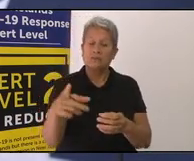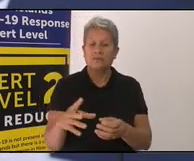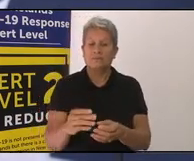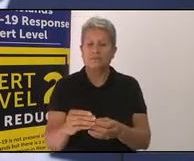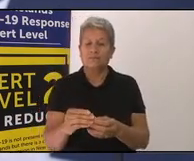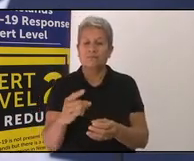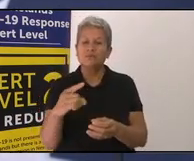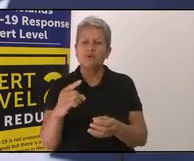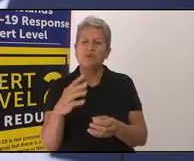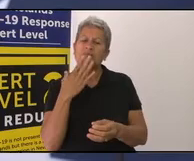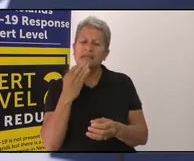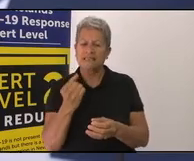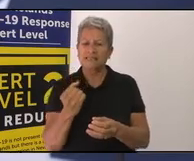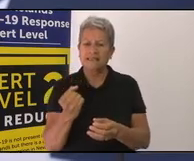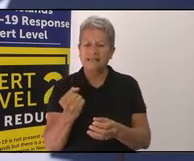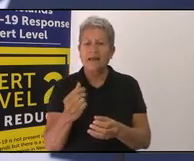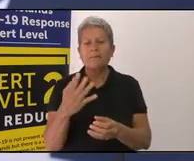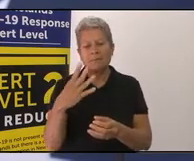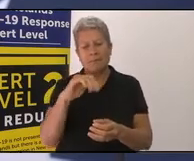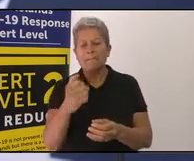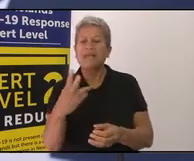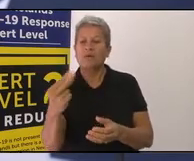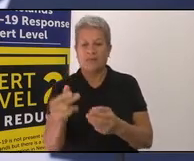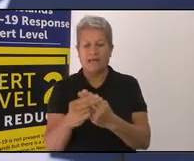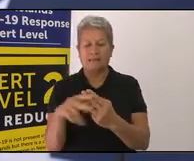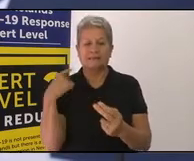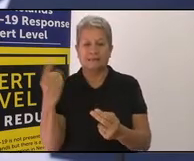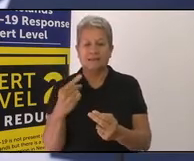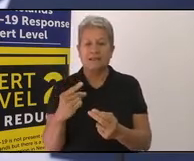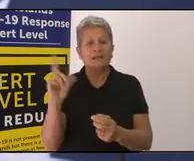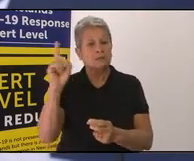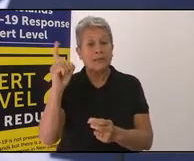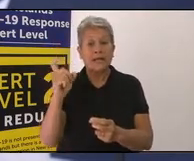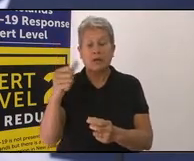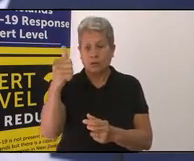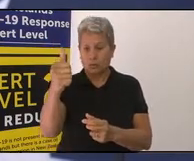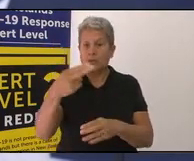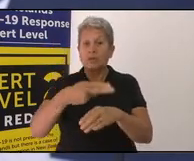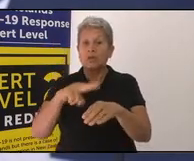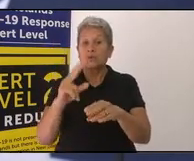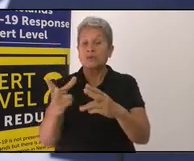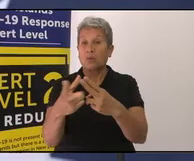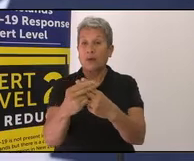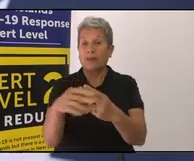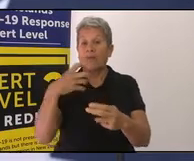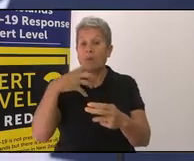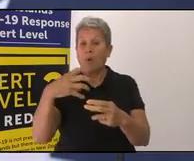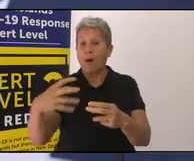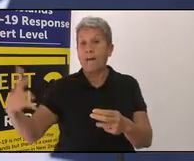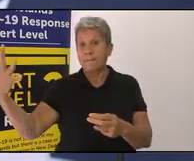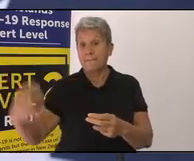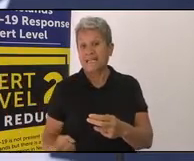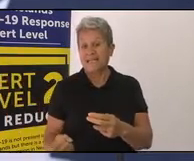there is some good news with additional financial support announced today and an update on our stranded